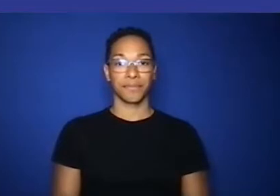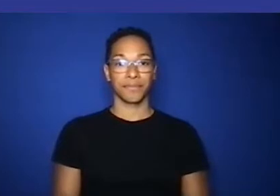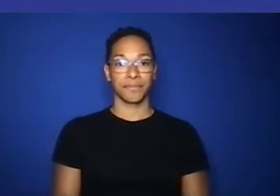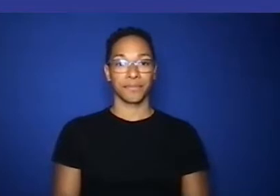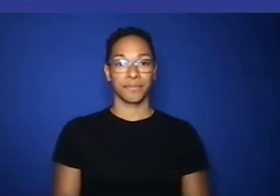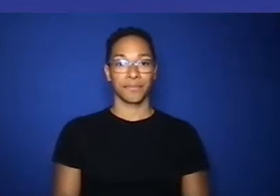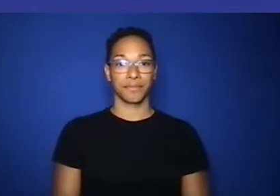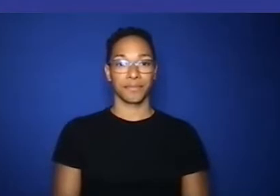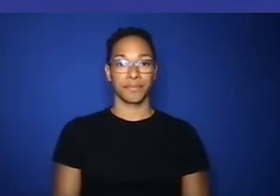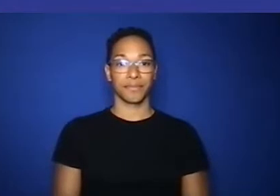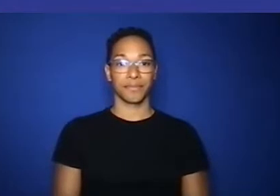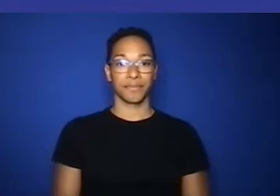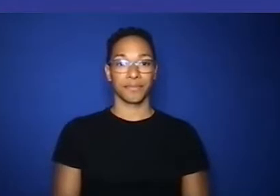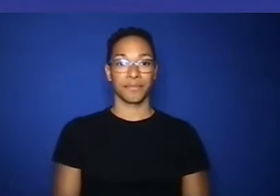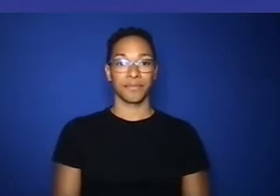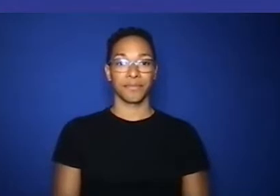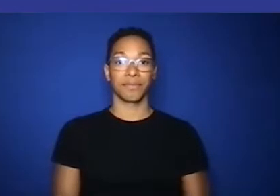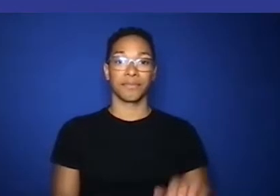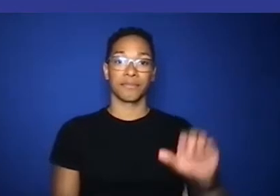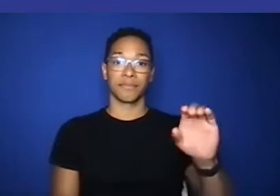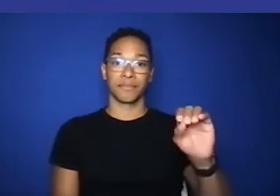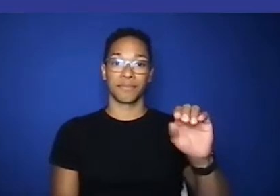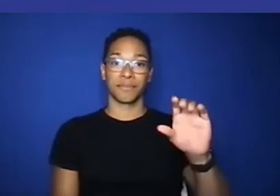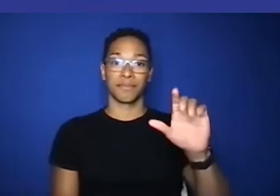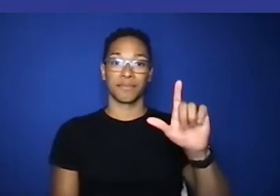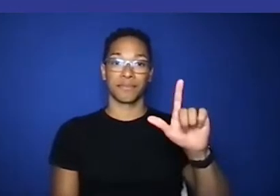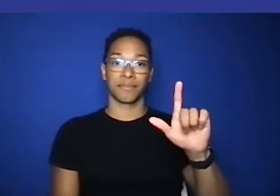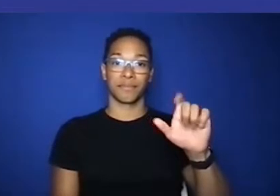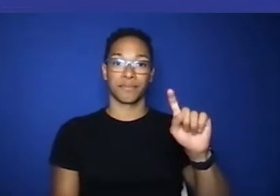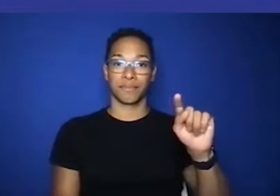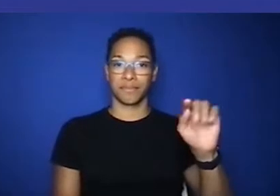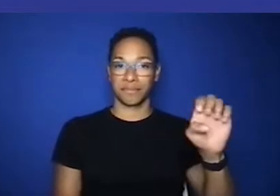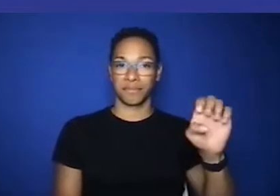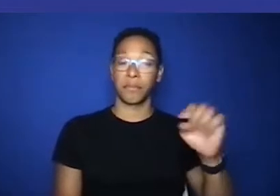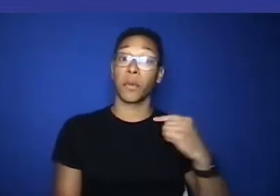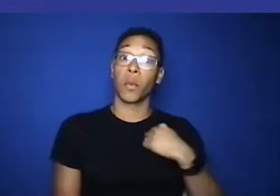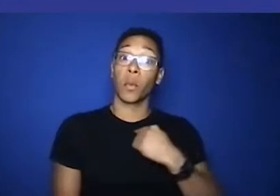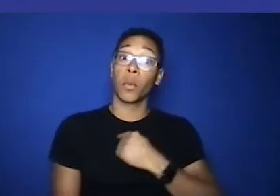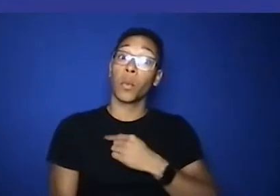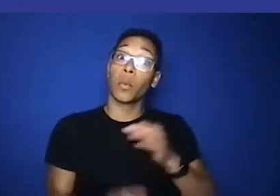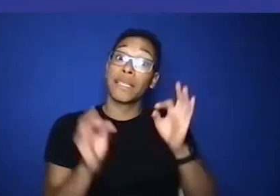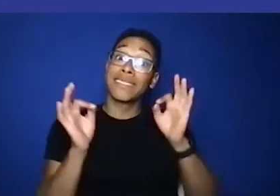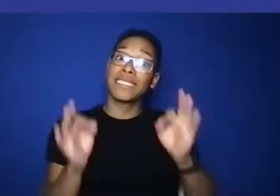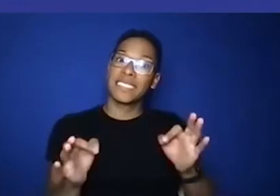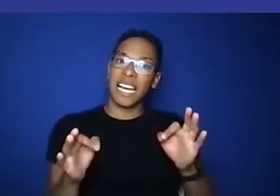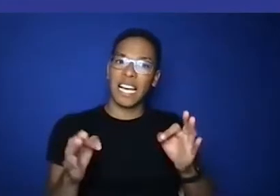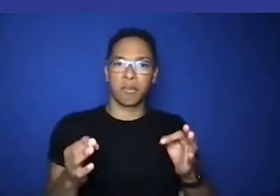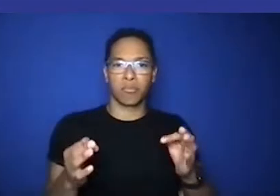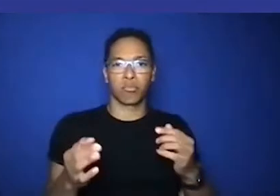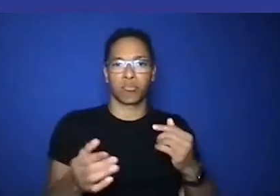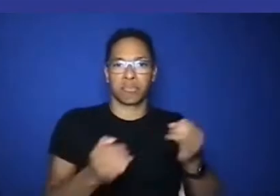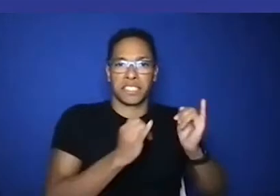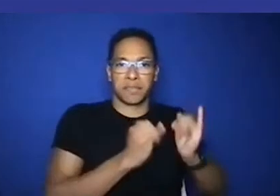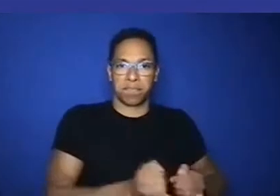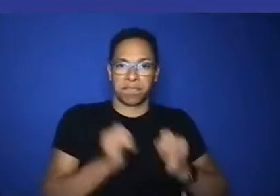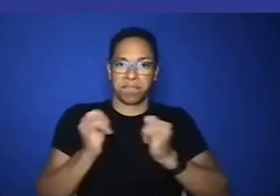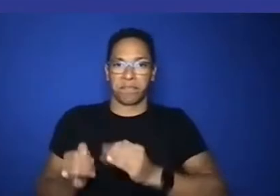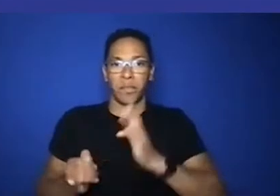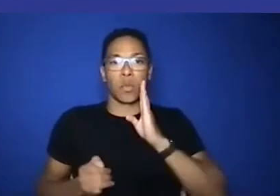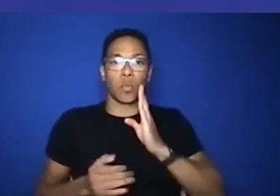So we decided that we wanted to begin by sharing with all of you stories from our experiences with